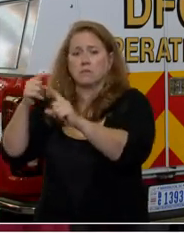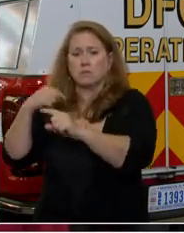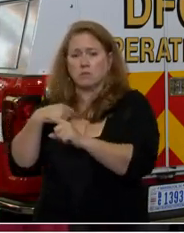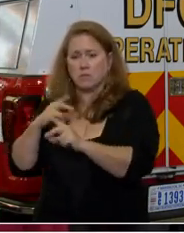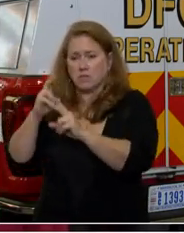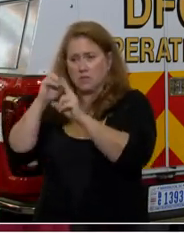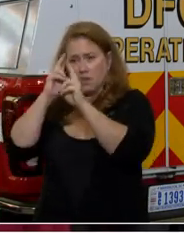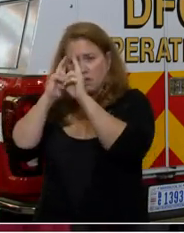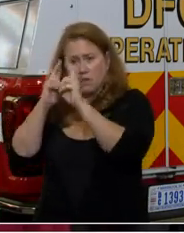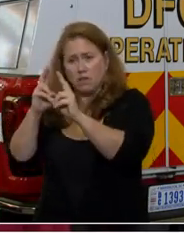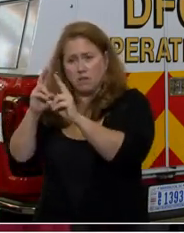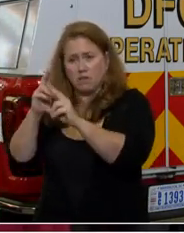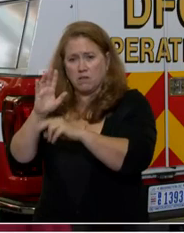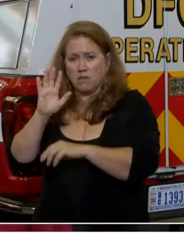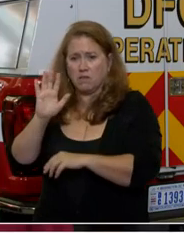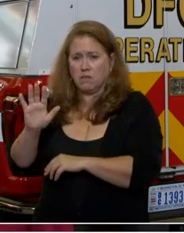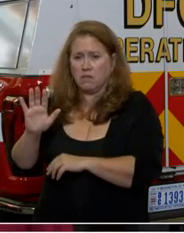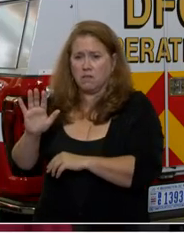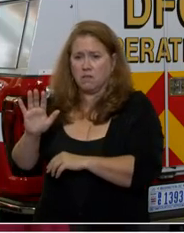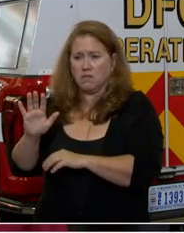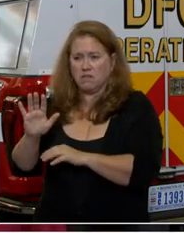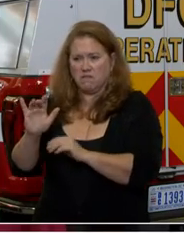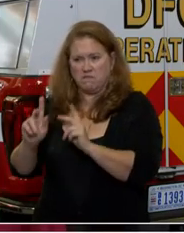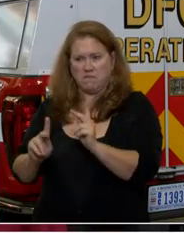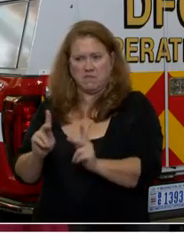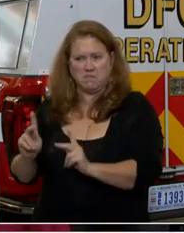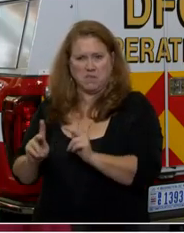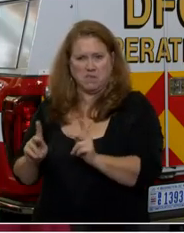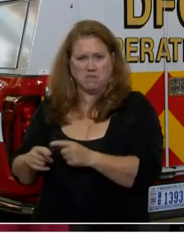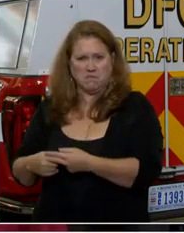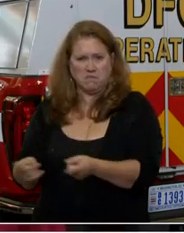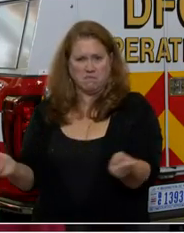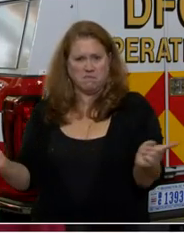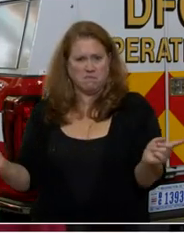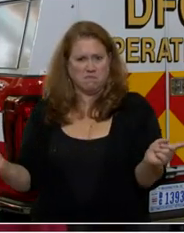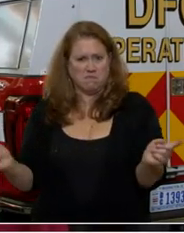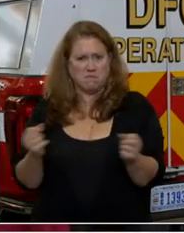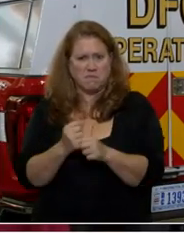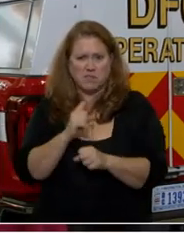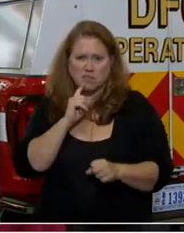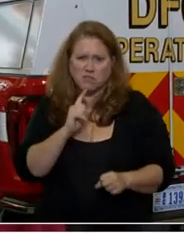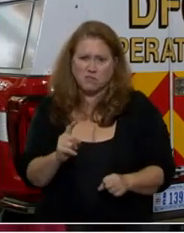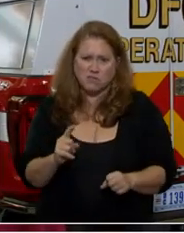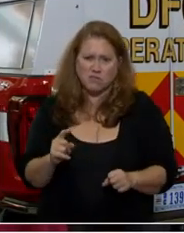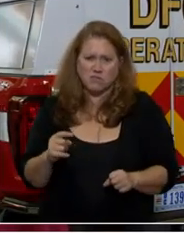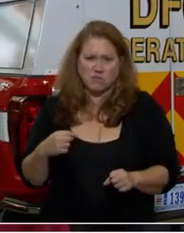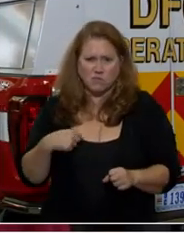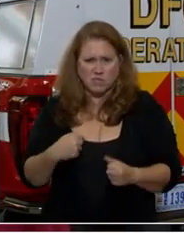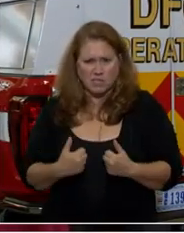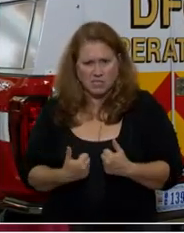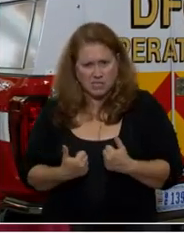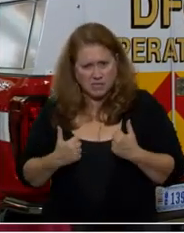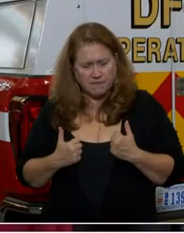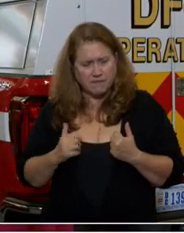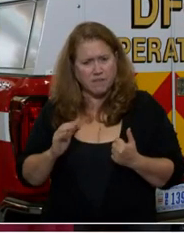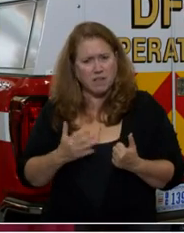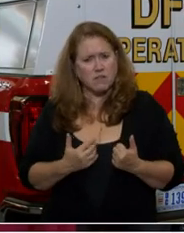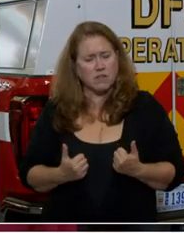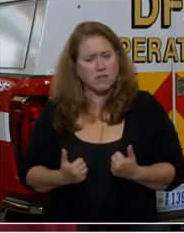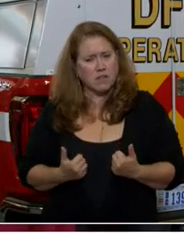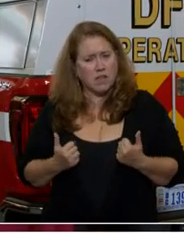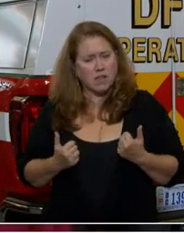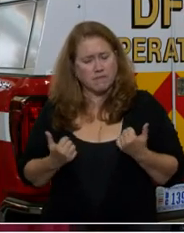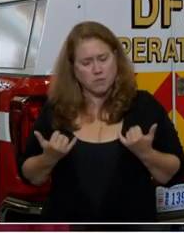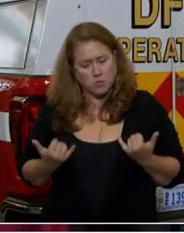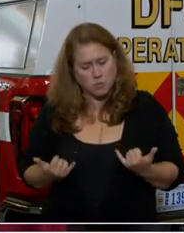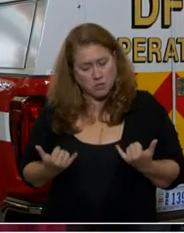by embracing the values they held dear to their heart, by living our lives to the fullest.